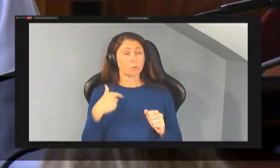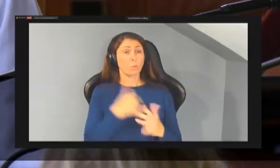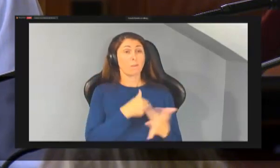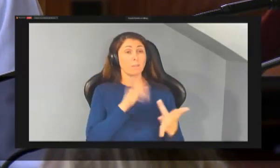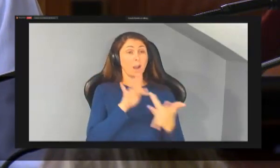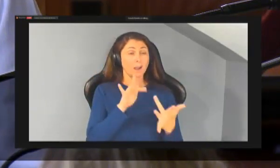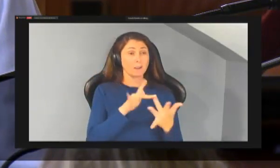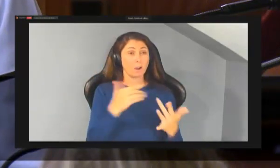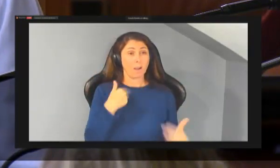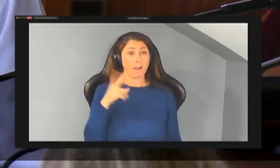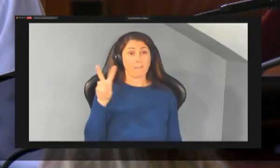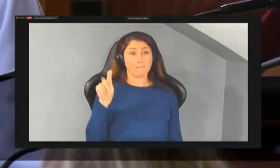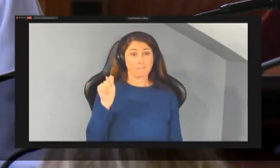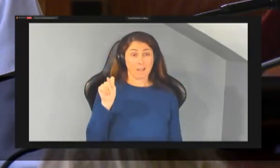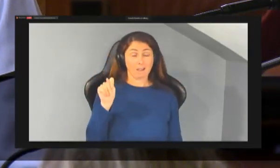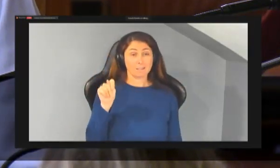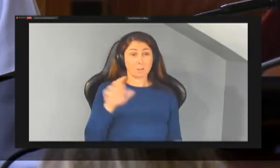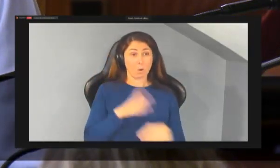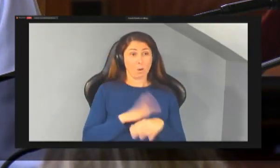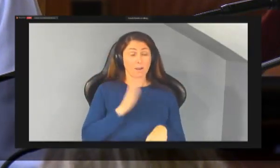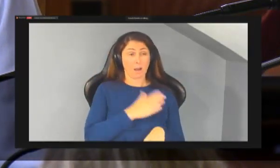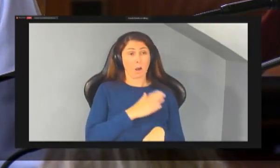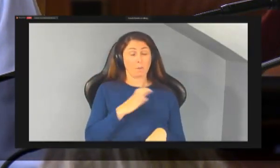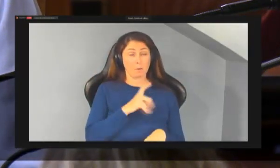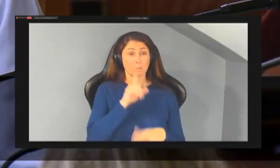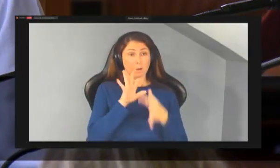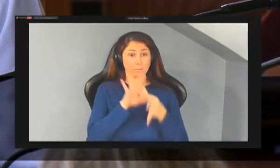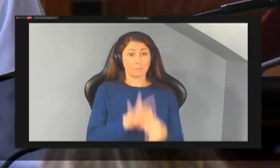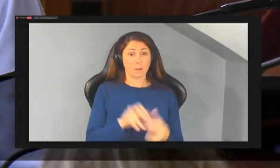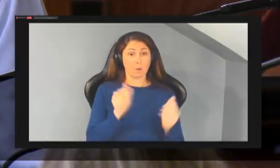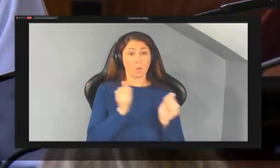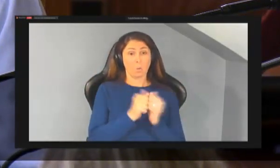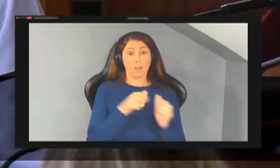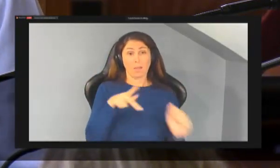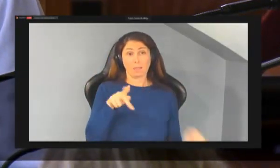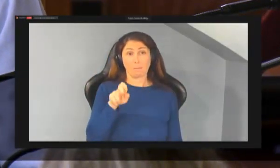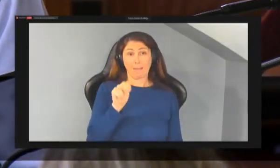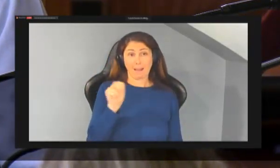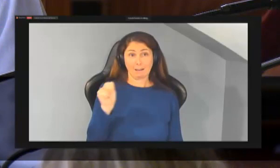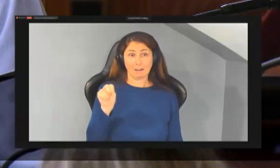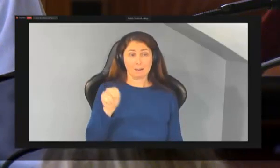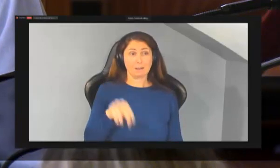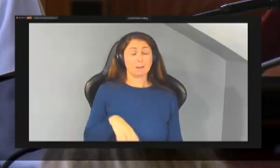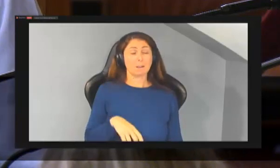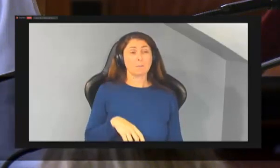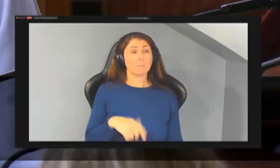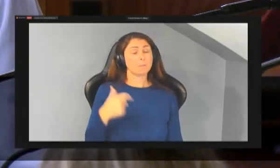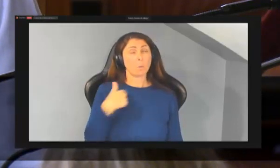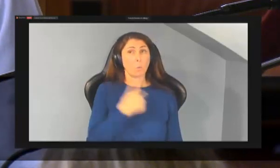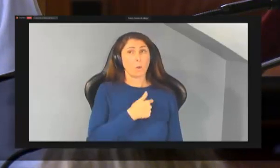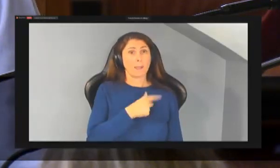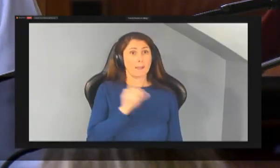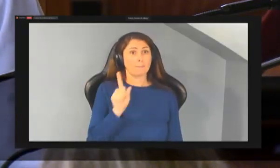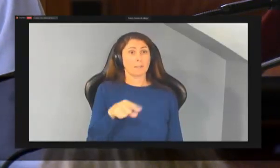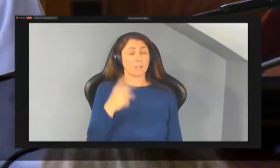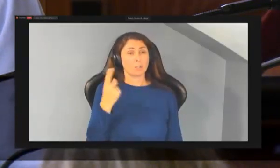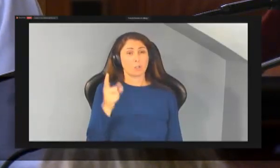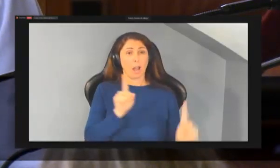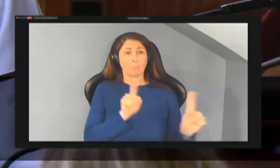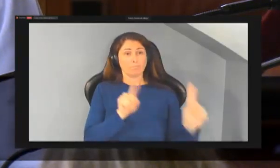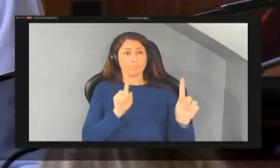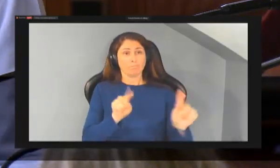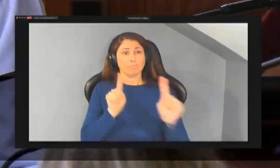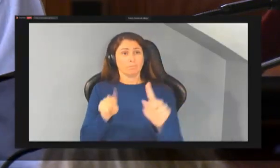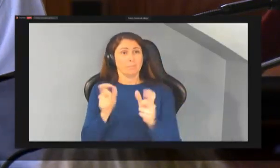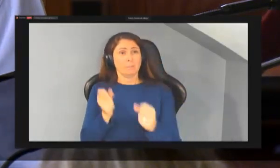vet on our committee who was affiliated with Penn. And we've just gone to as many places as we